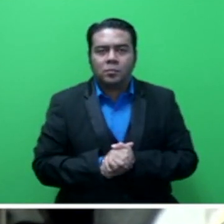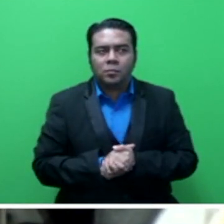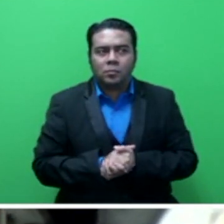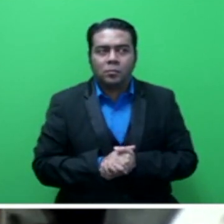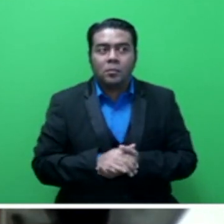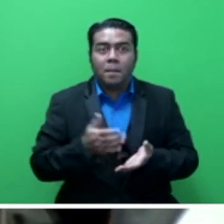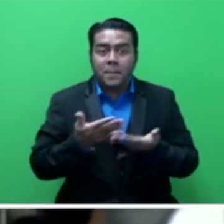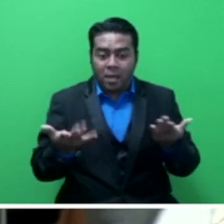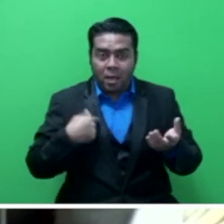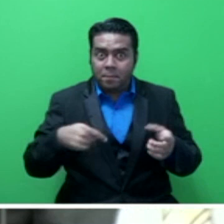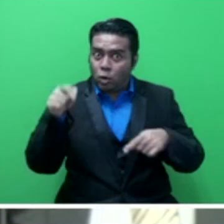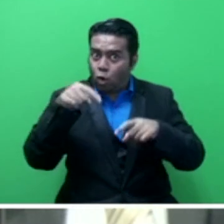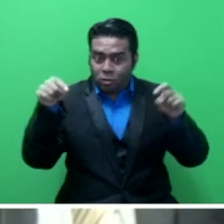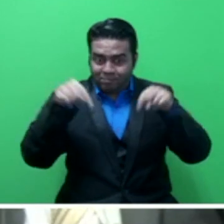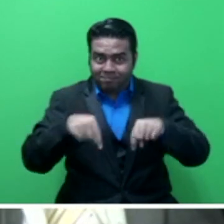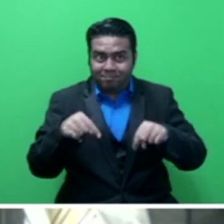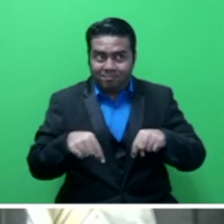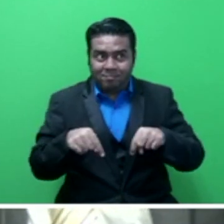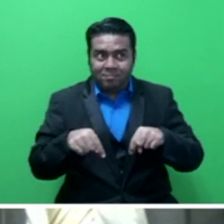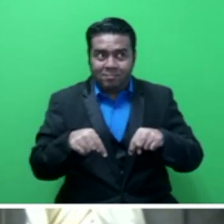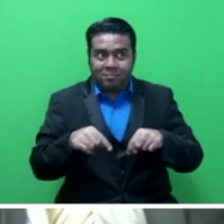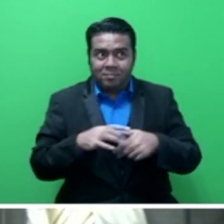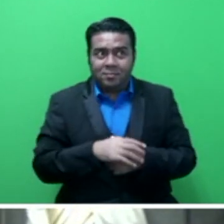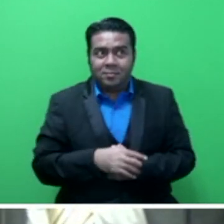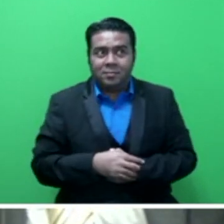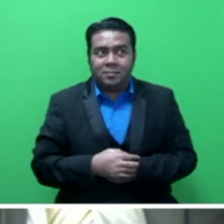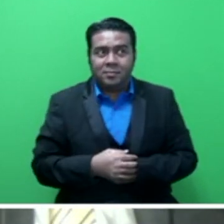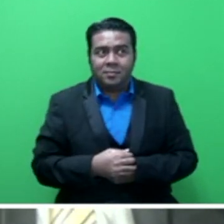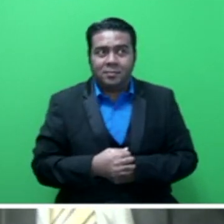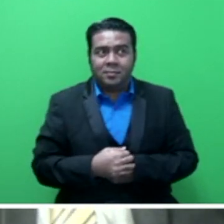By them not being here,